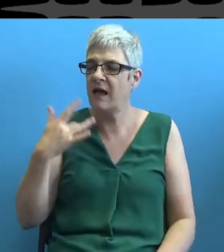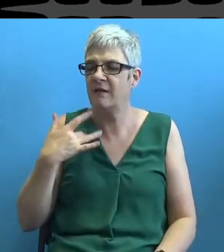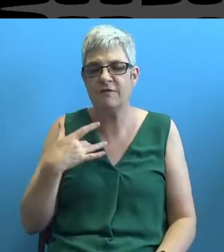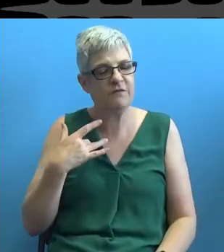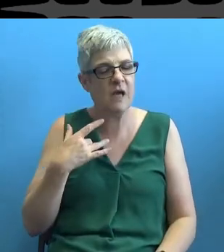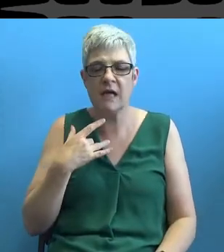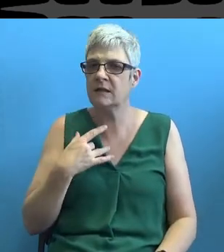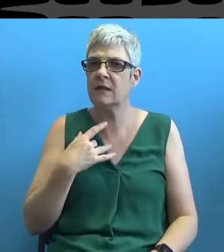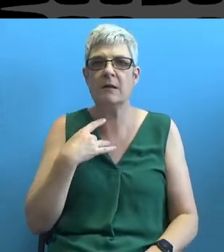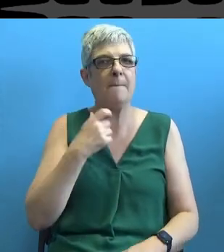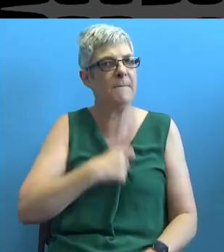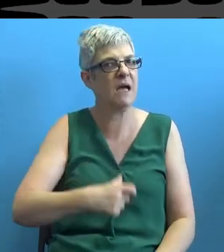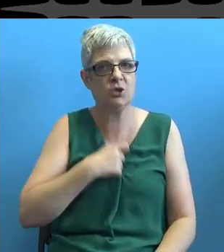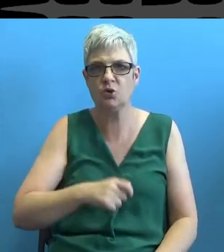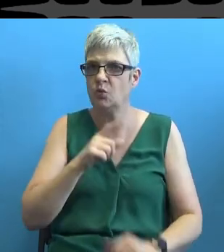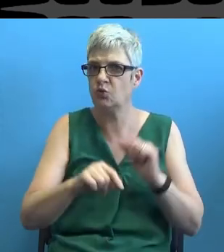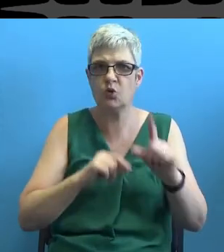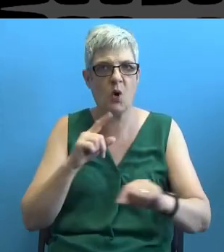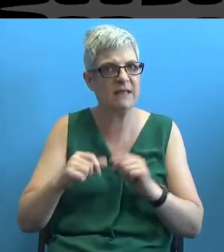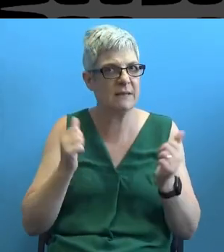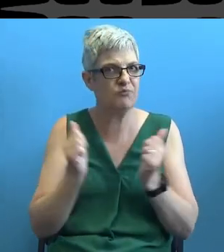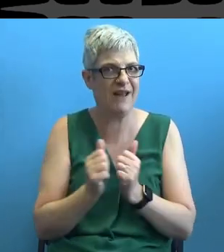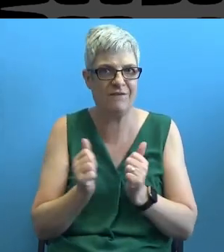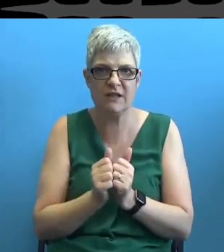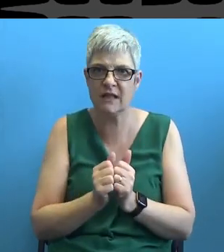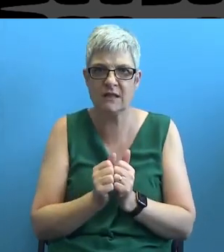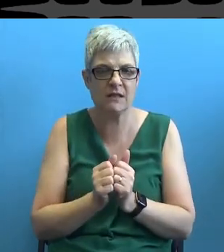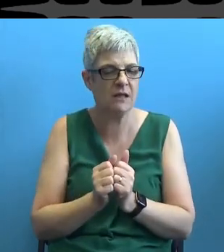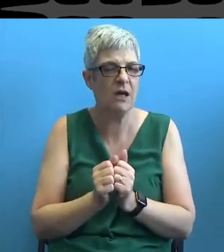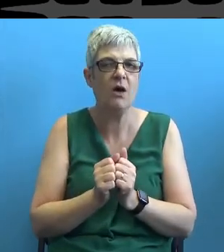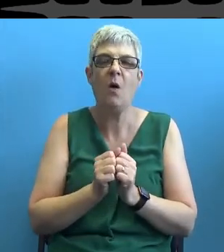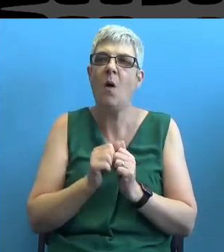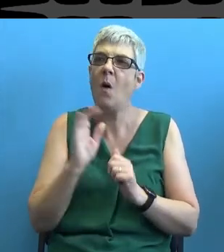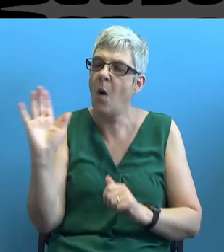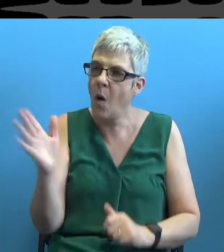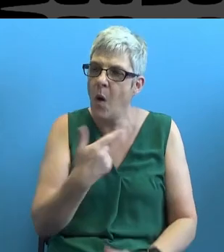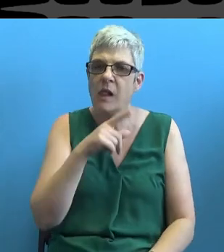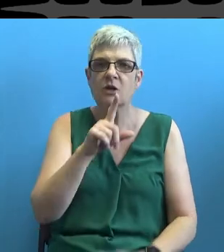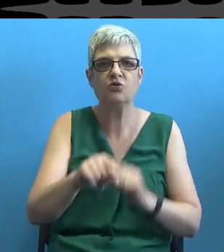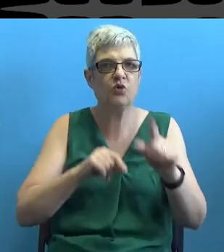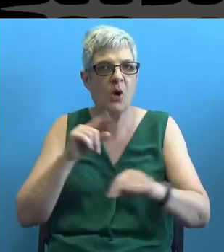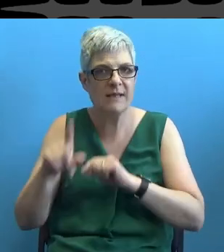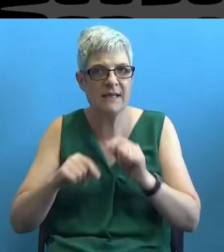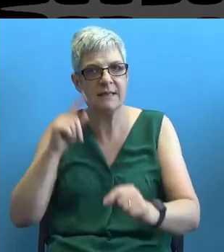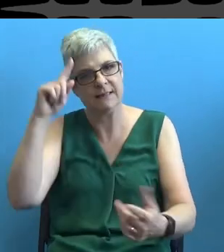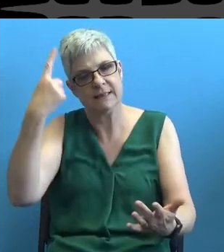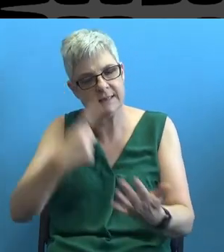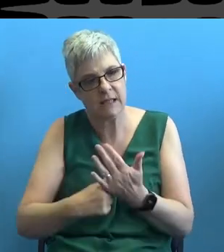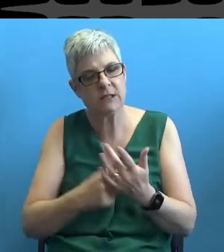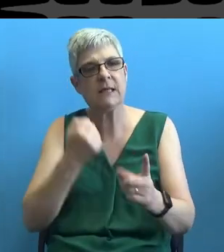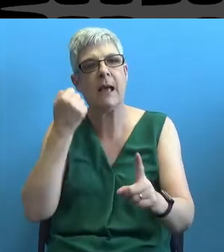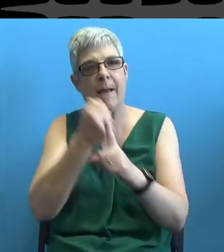choices and preferences. All of our choices, all of our decisions have impact on other people.